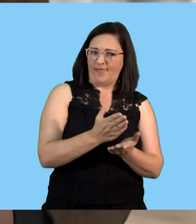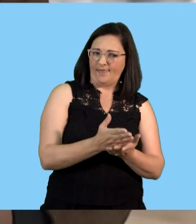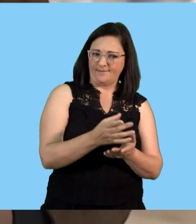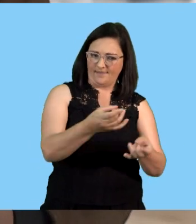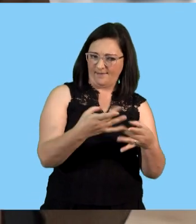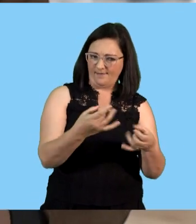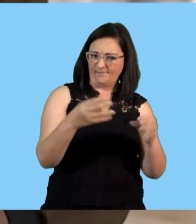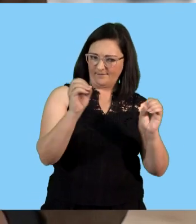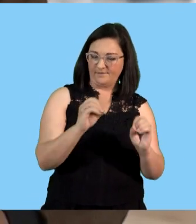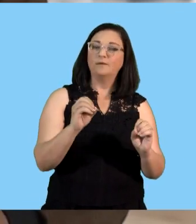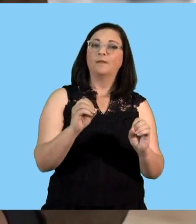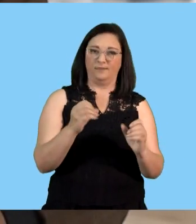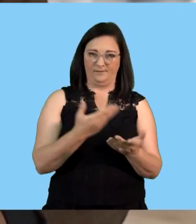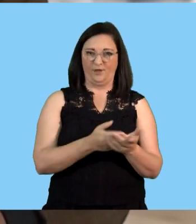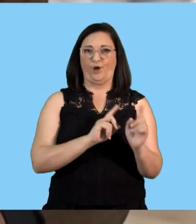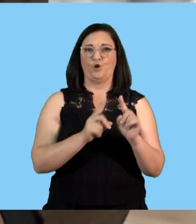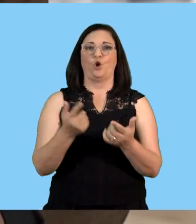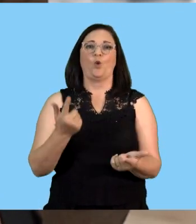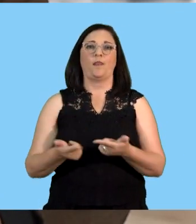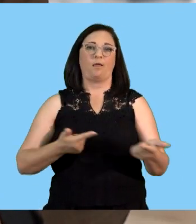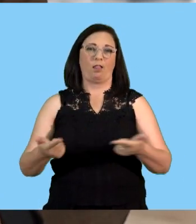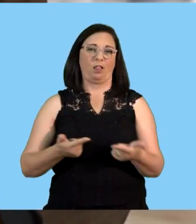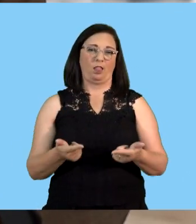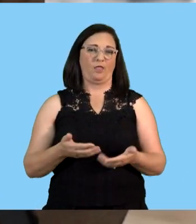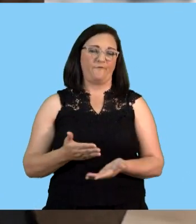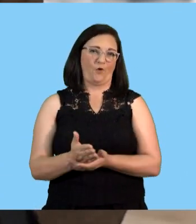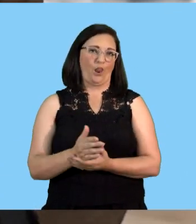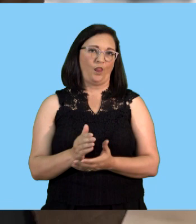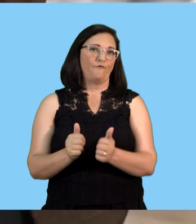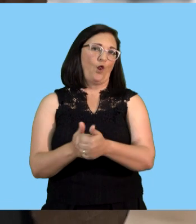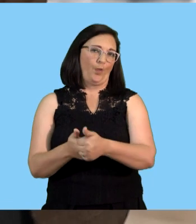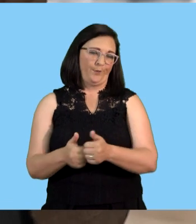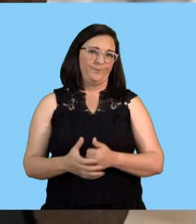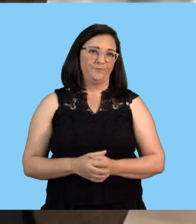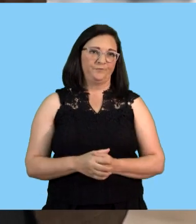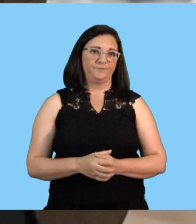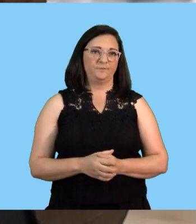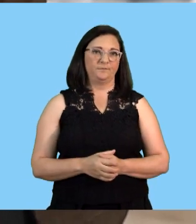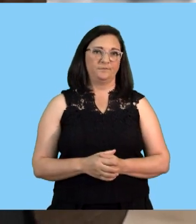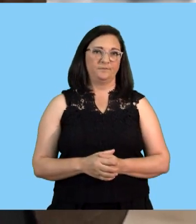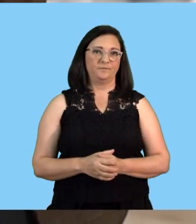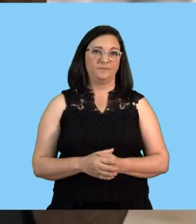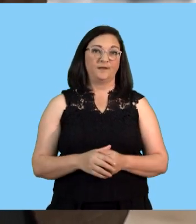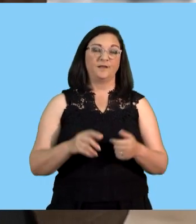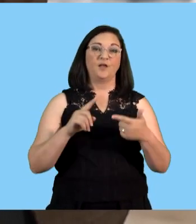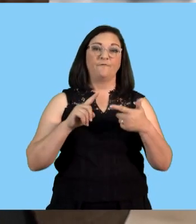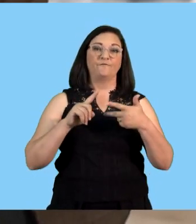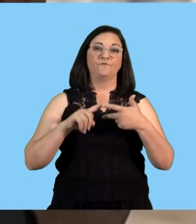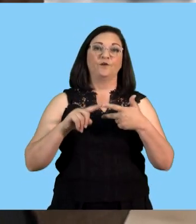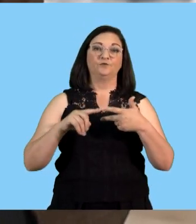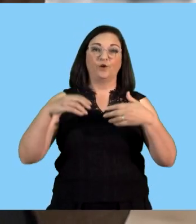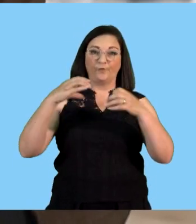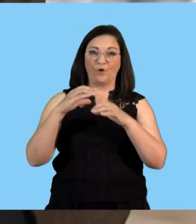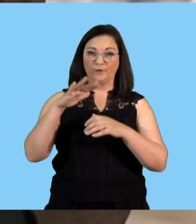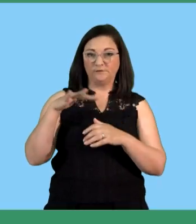access to information, then you can take legal action. Right. So now, the first focus area, done with it. We are looking at the